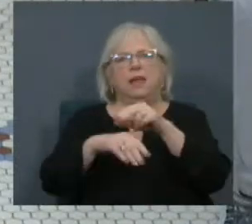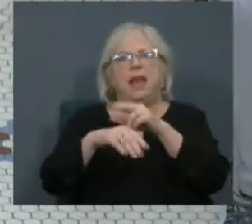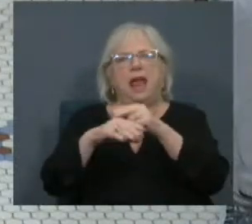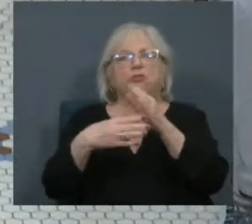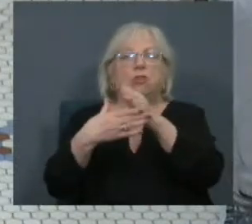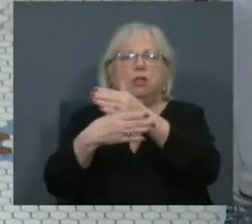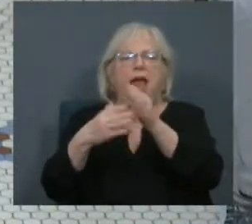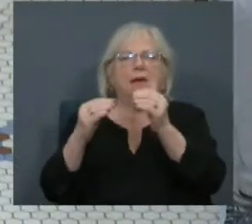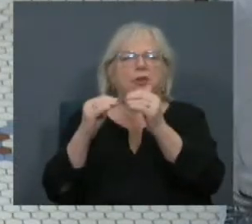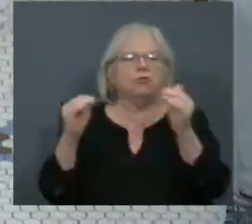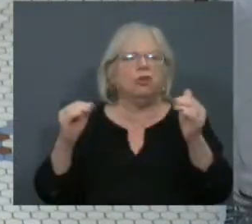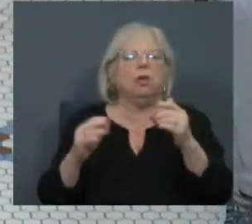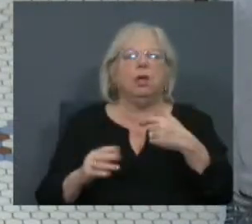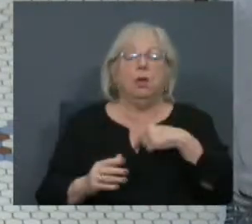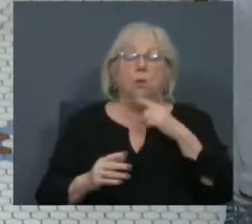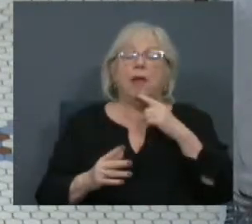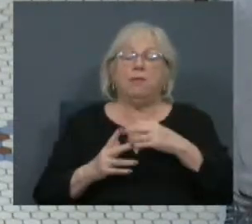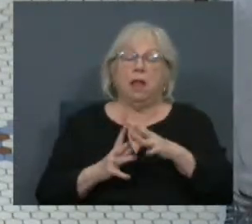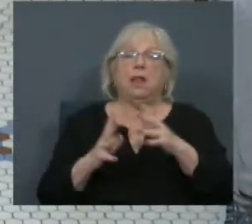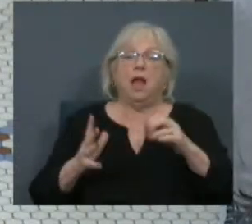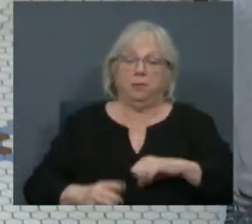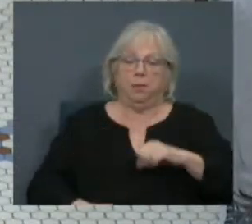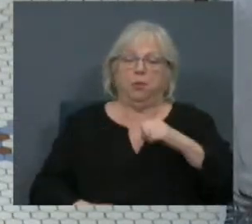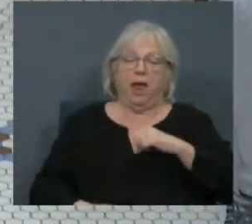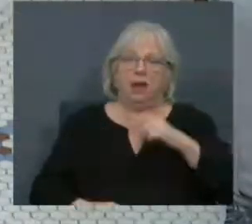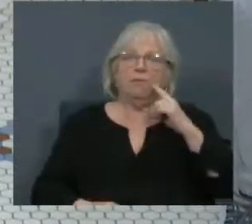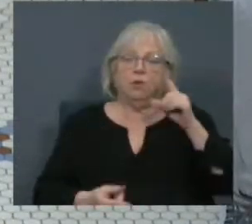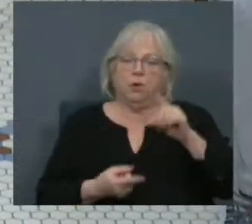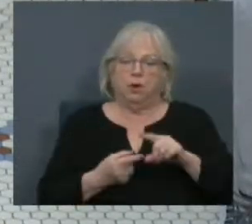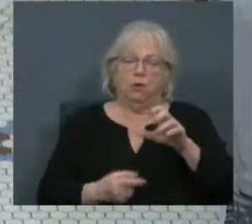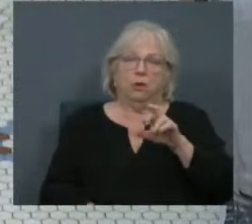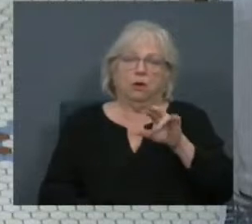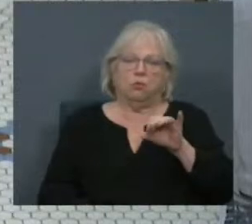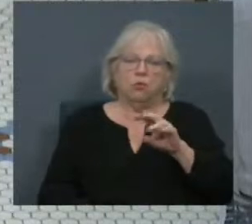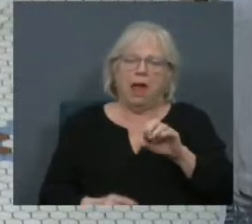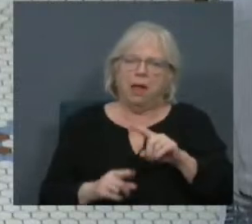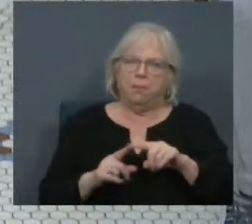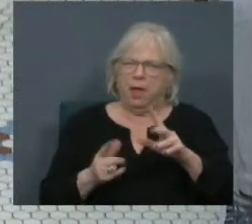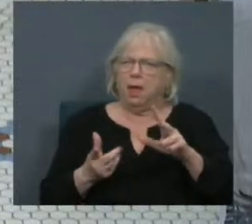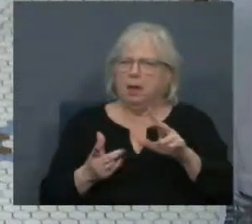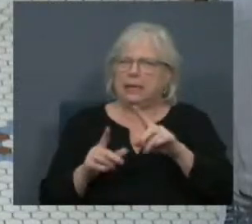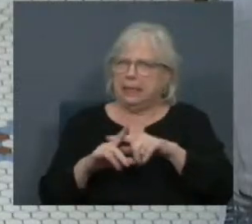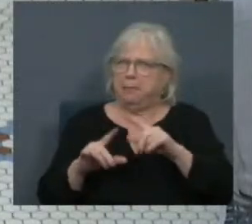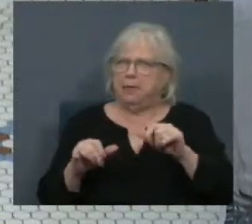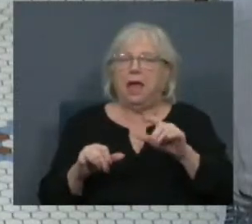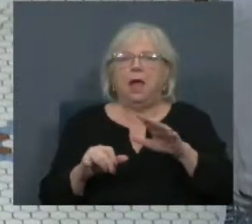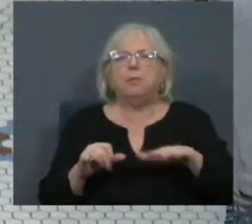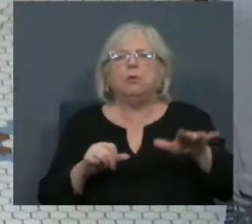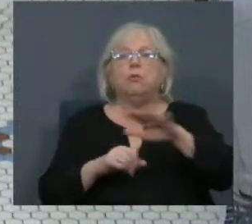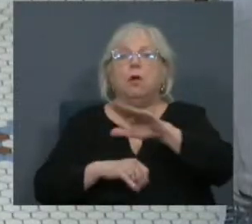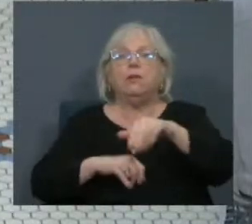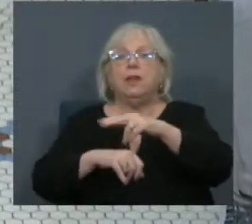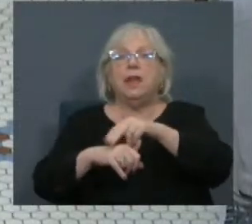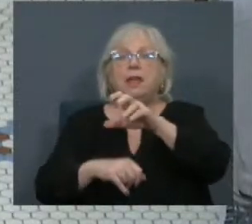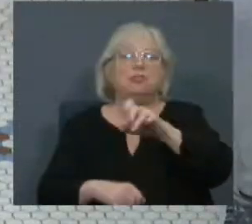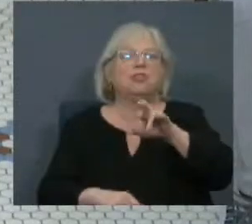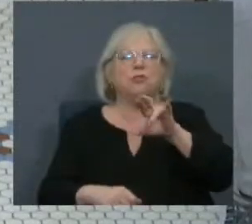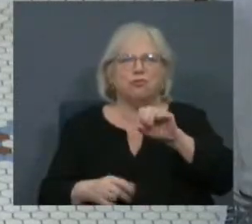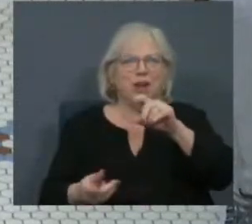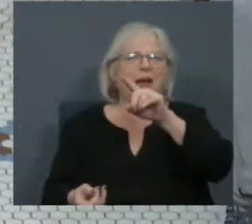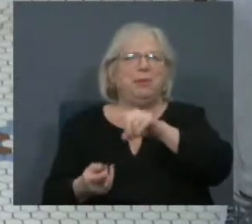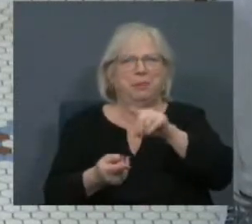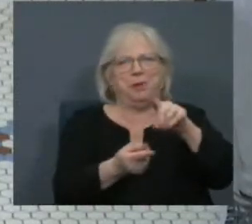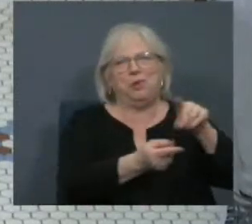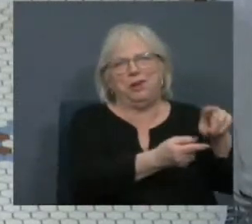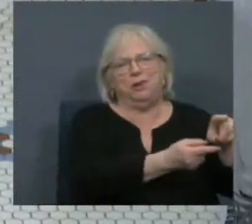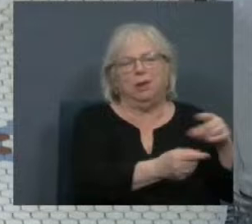to be proud of in reducing crime rates here in the city, but also crime has been dropping across the nation. We cannot just continue to